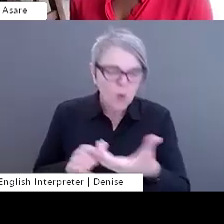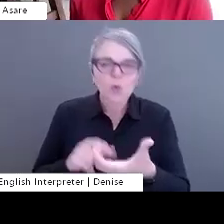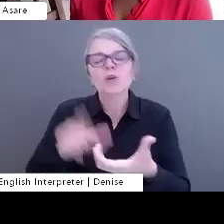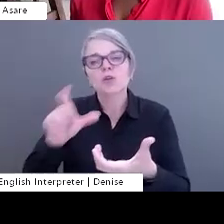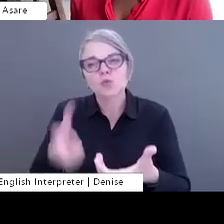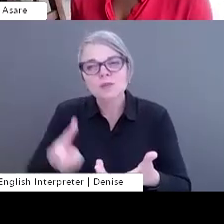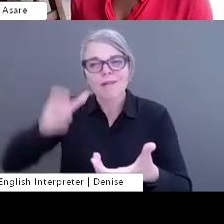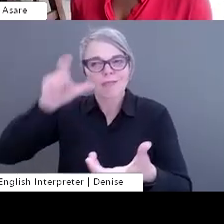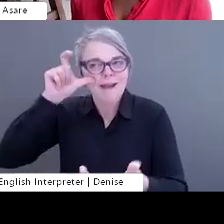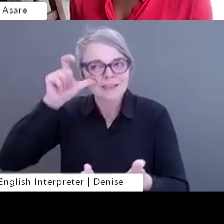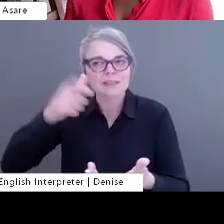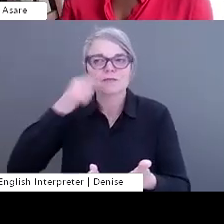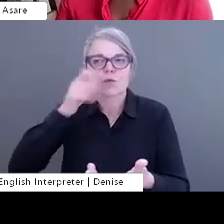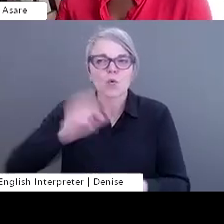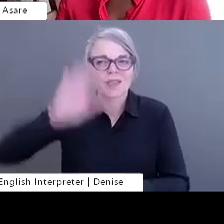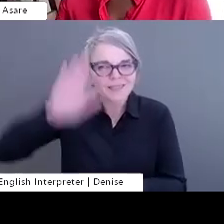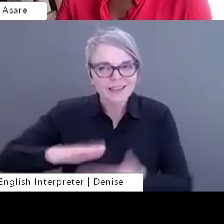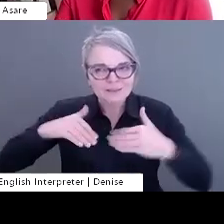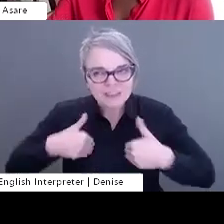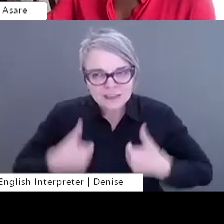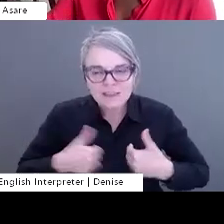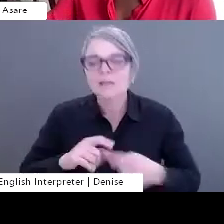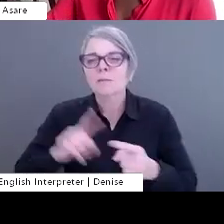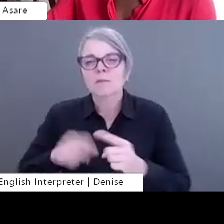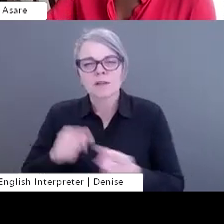their experiences living at this intersection.